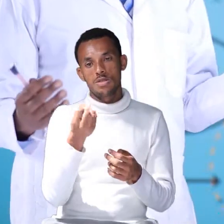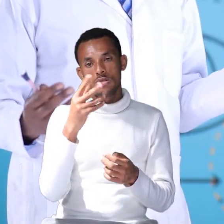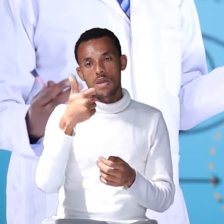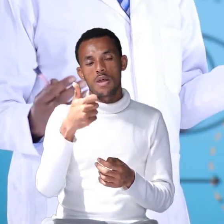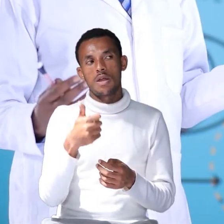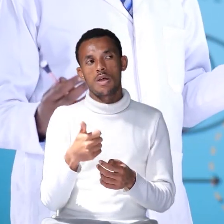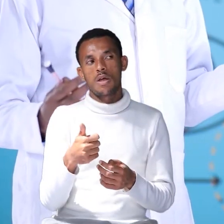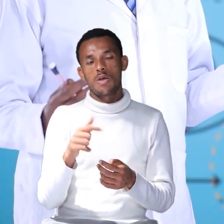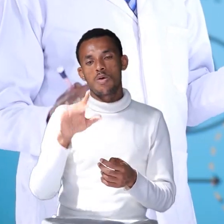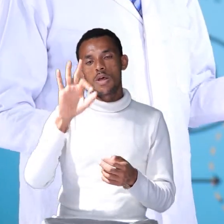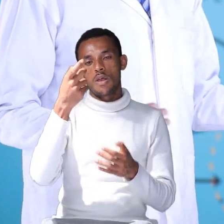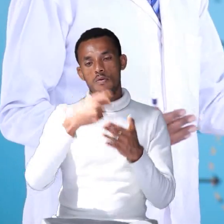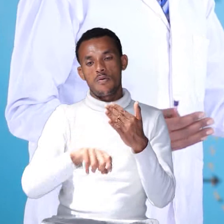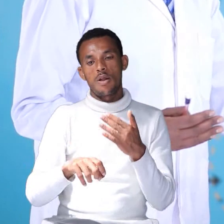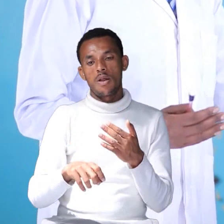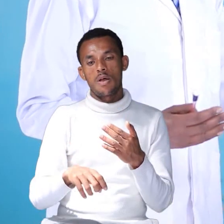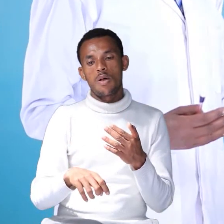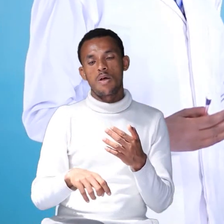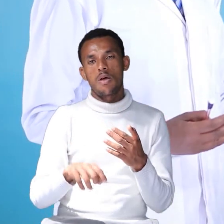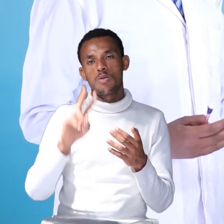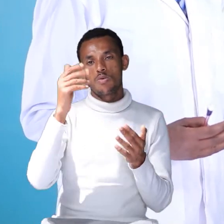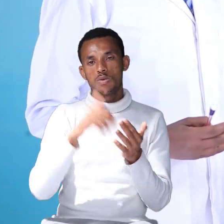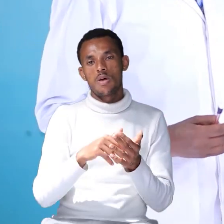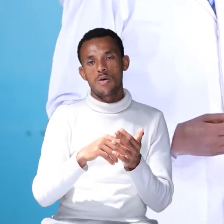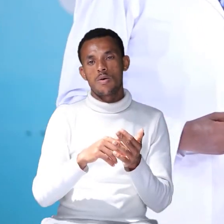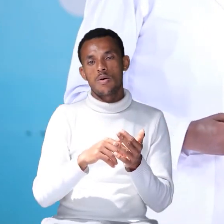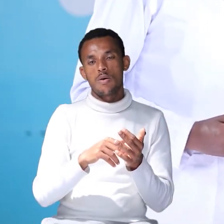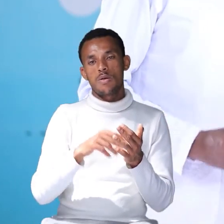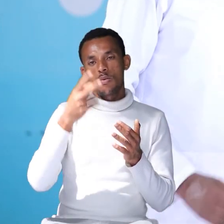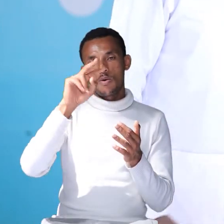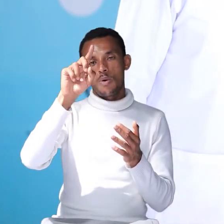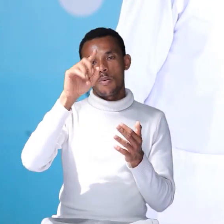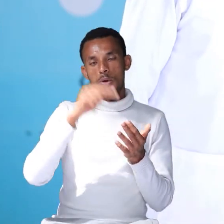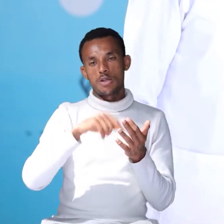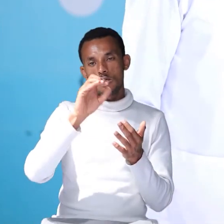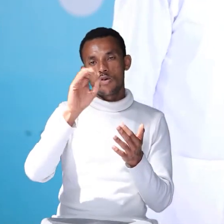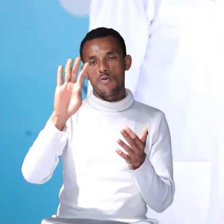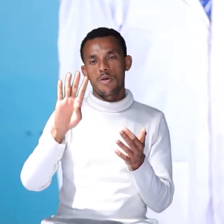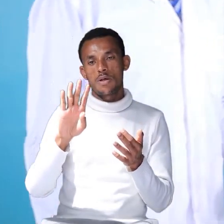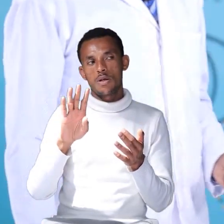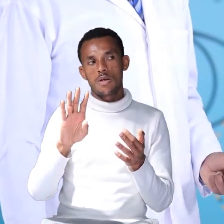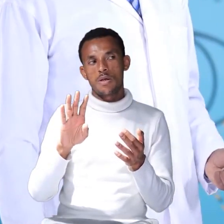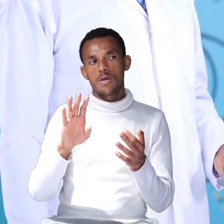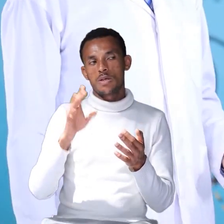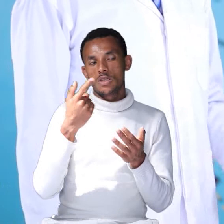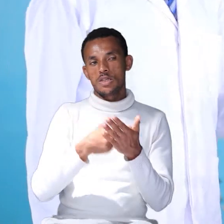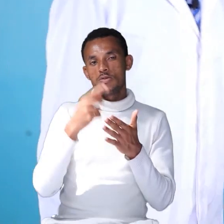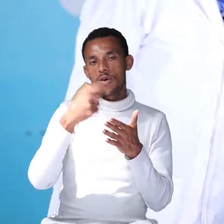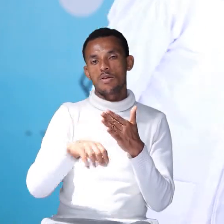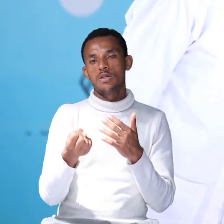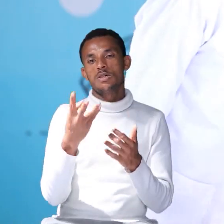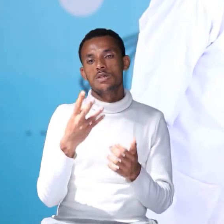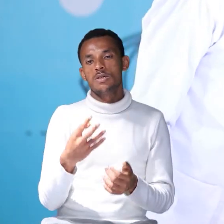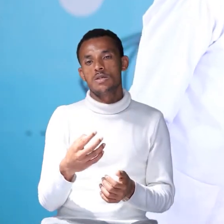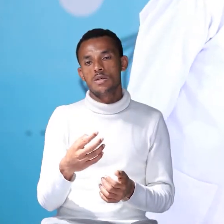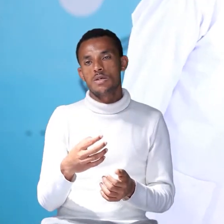5 years. So you will get a value to be in 2000 into the power 1.04 the power of 10.